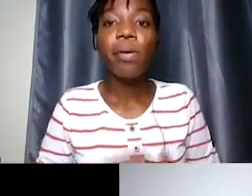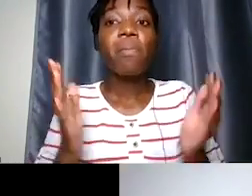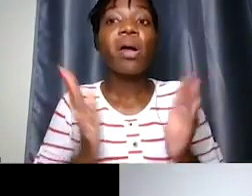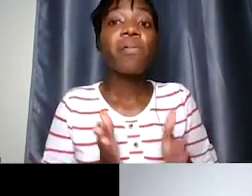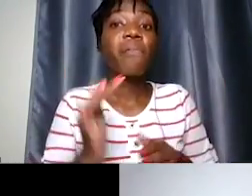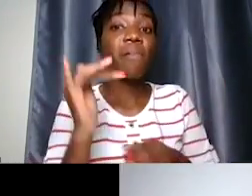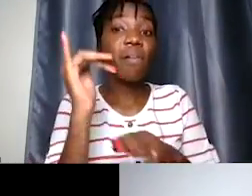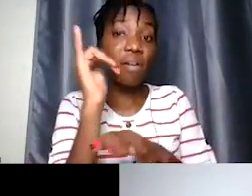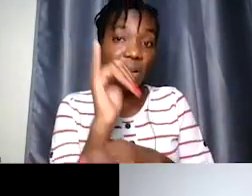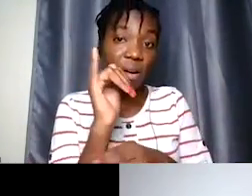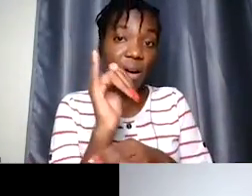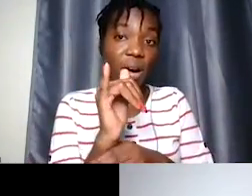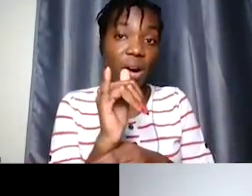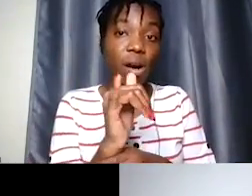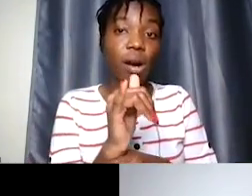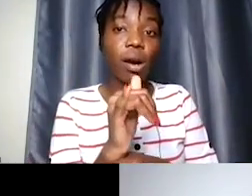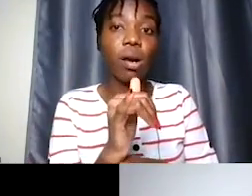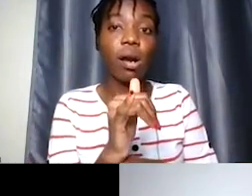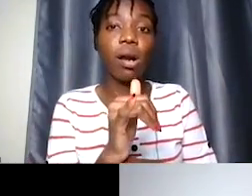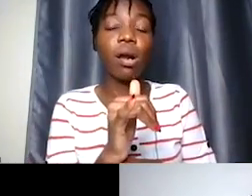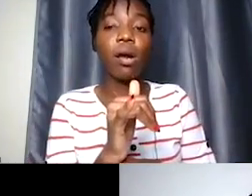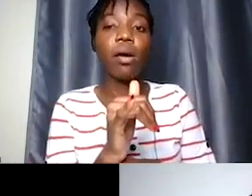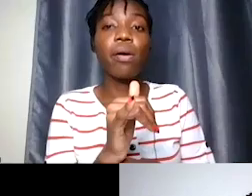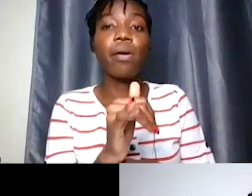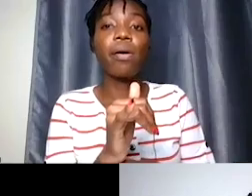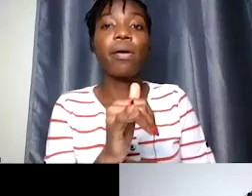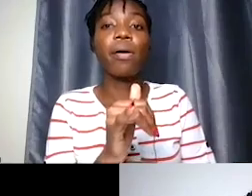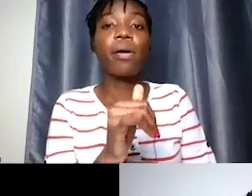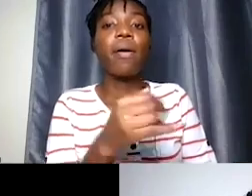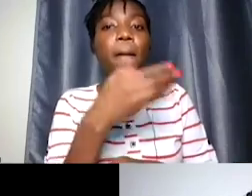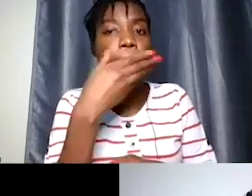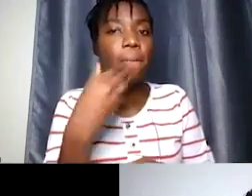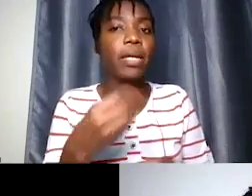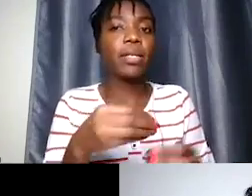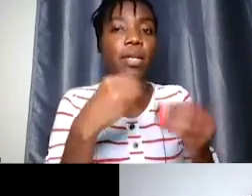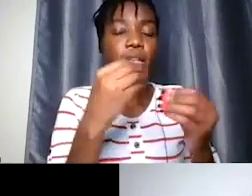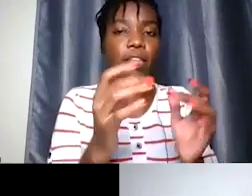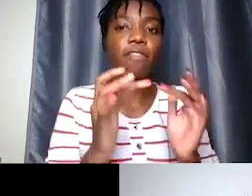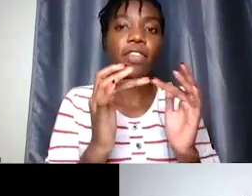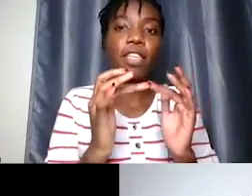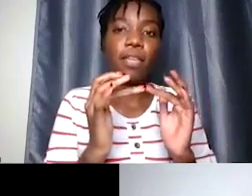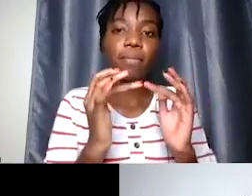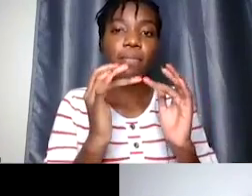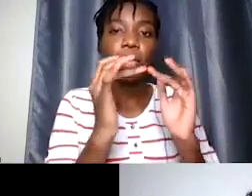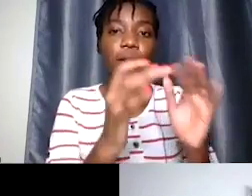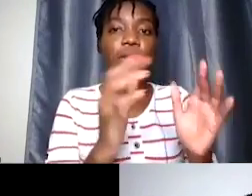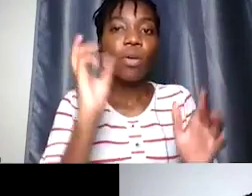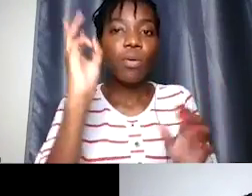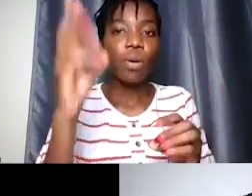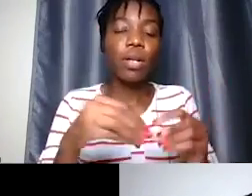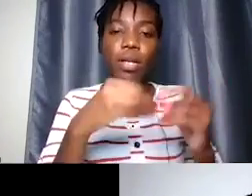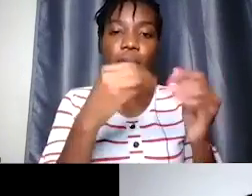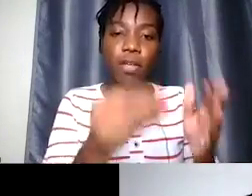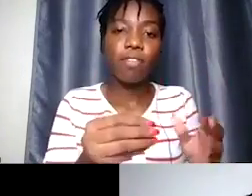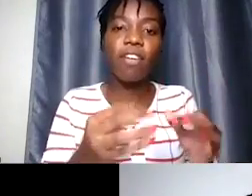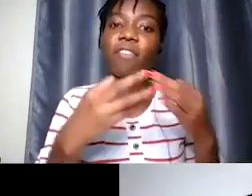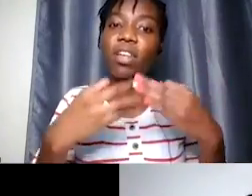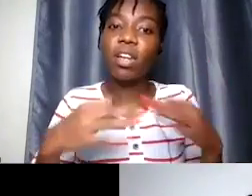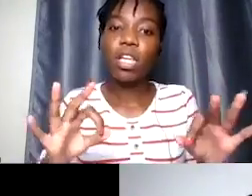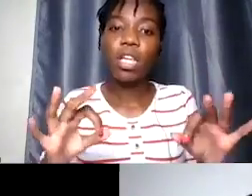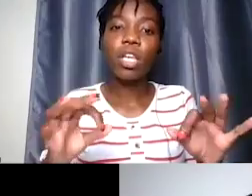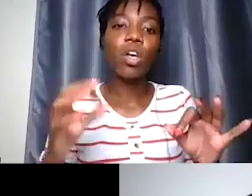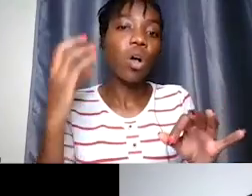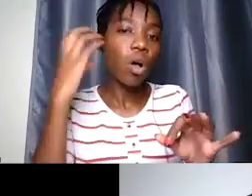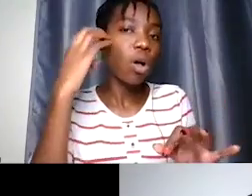question, he or she should give you an email. I'm going to give her a free course on dealing with office